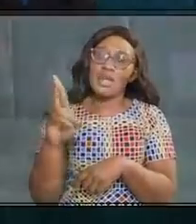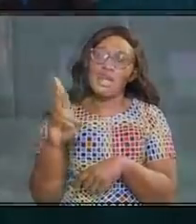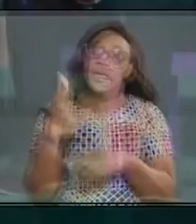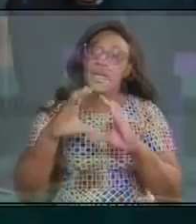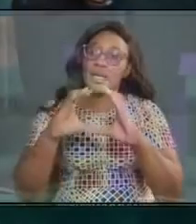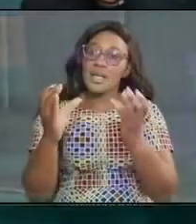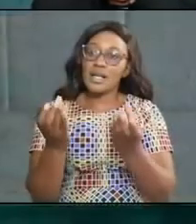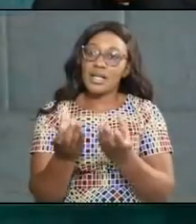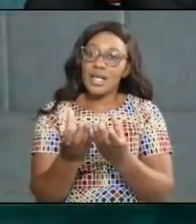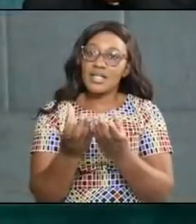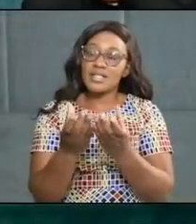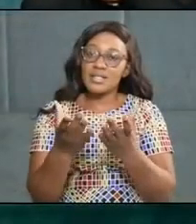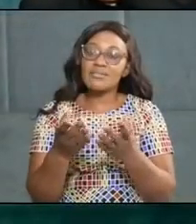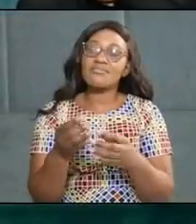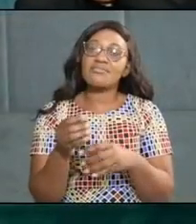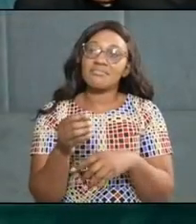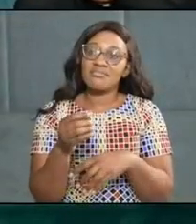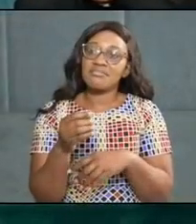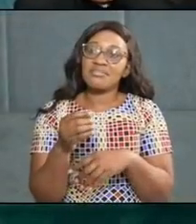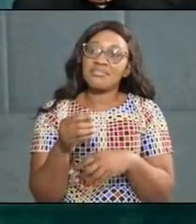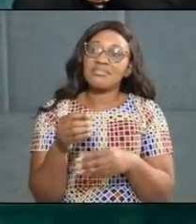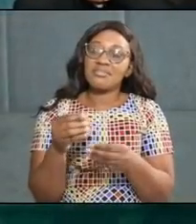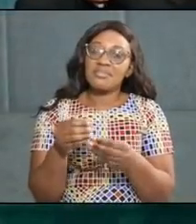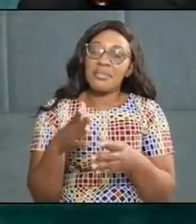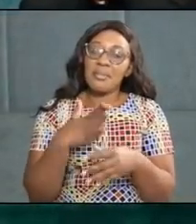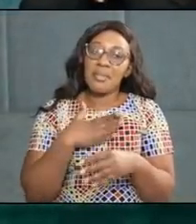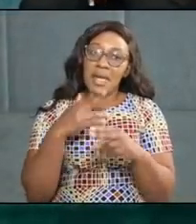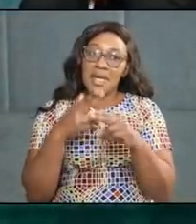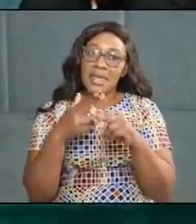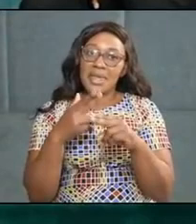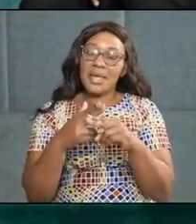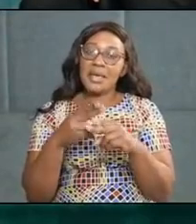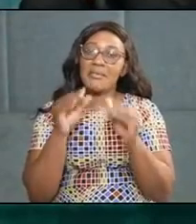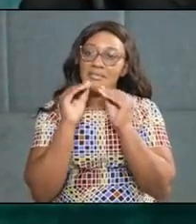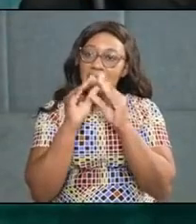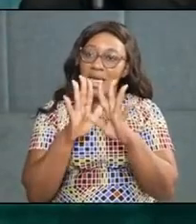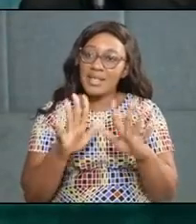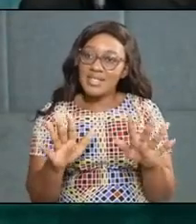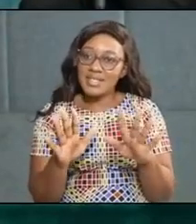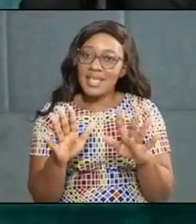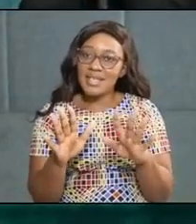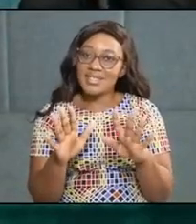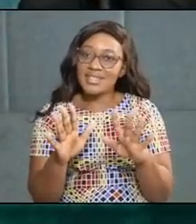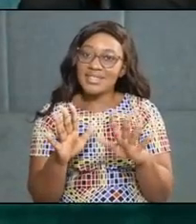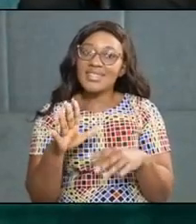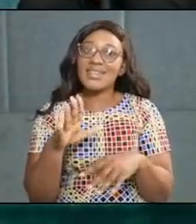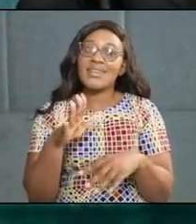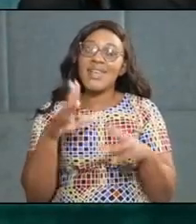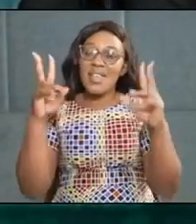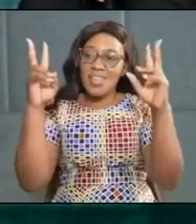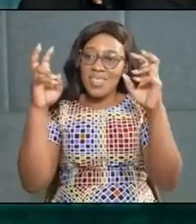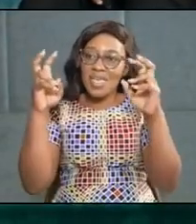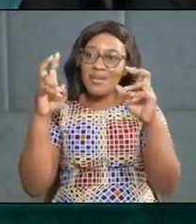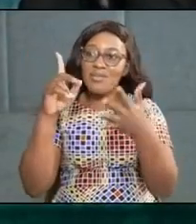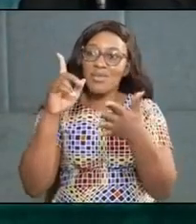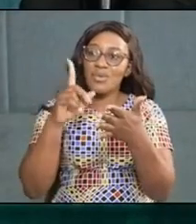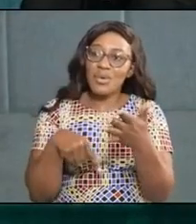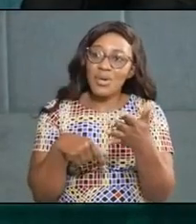the children's sermon. My name is Kayla. My name is Blessing, and our theme this month has